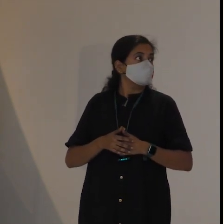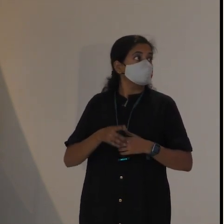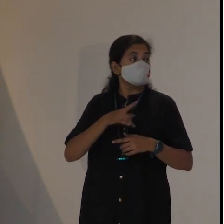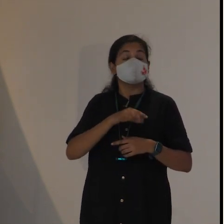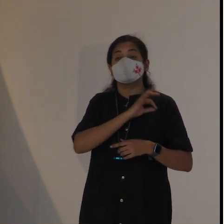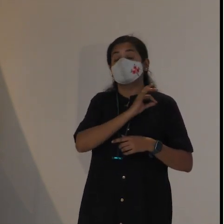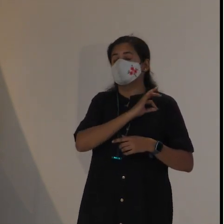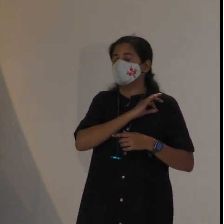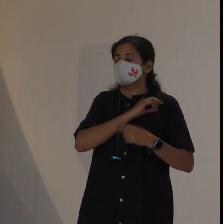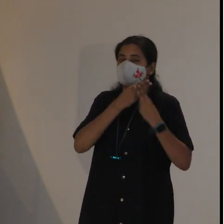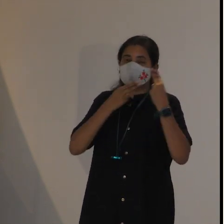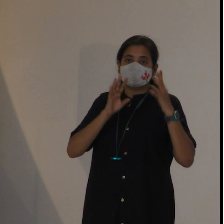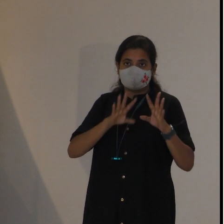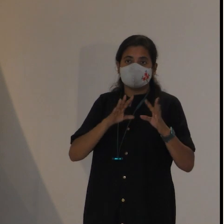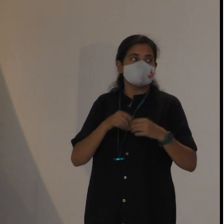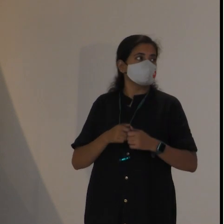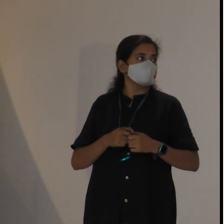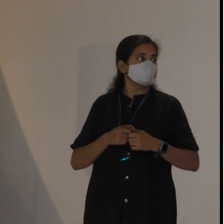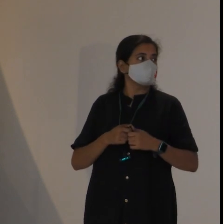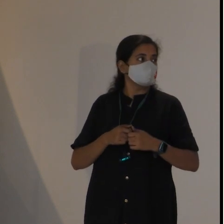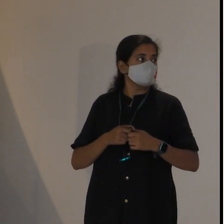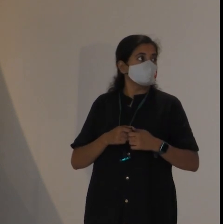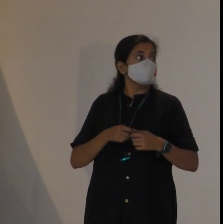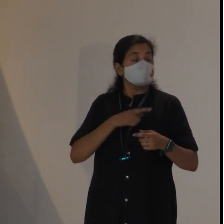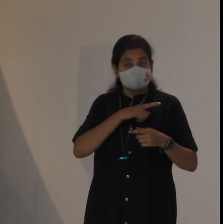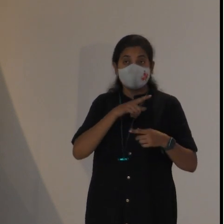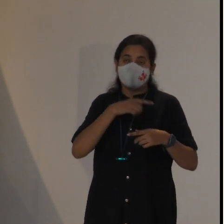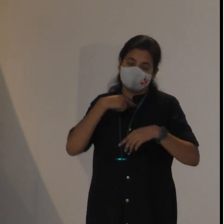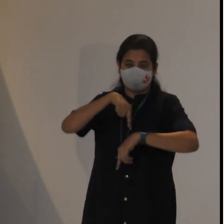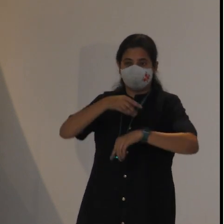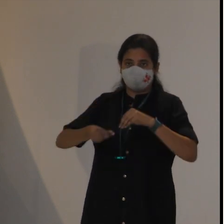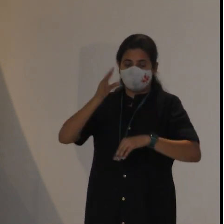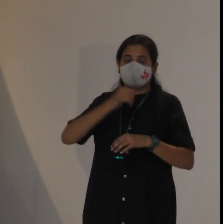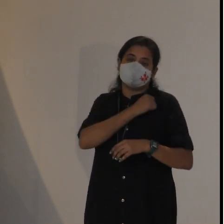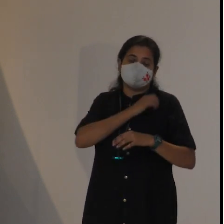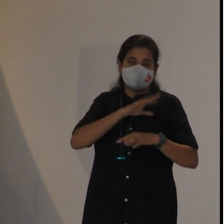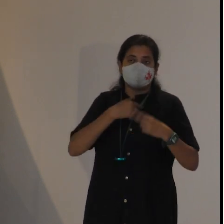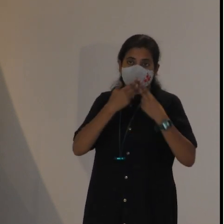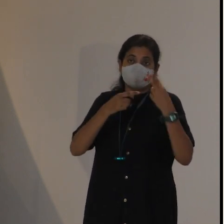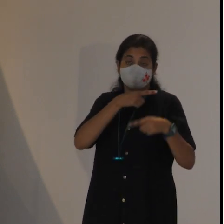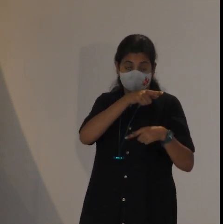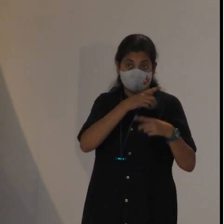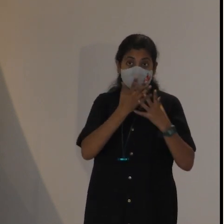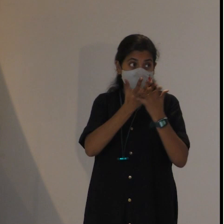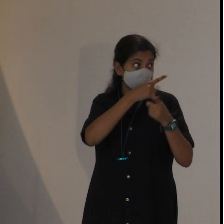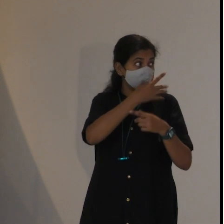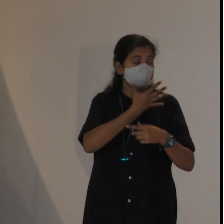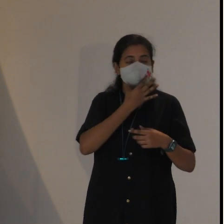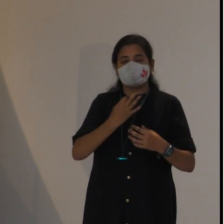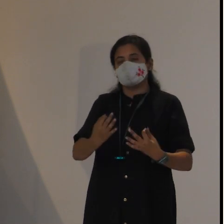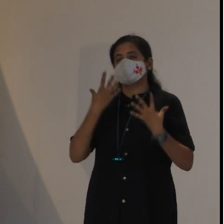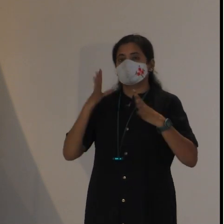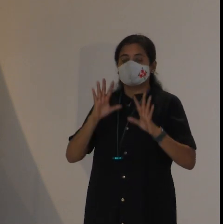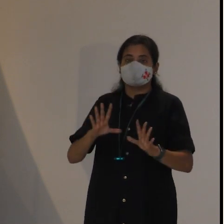favorite stories about this podcast, and I'm so sorry I've already overstepped time, but I will tell the story and go. So this object here is a very beautiful object called a thurubal.